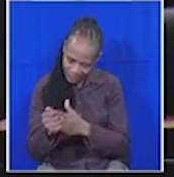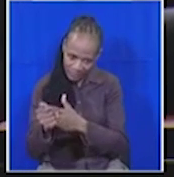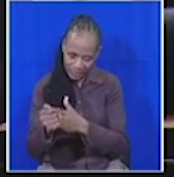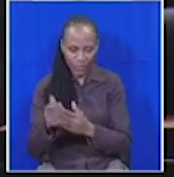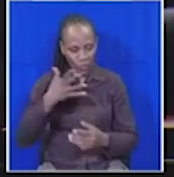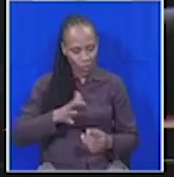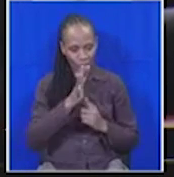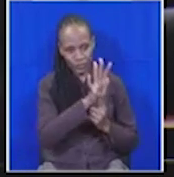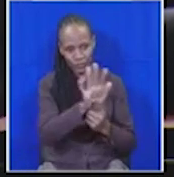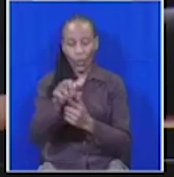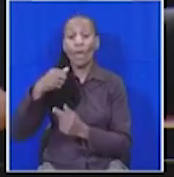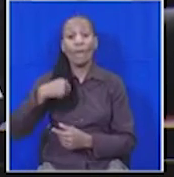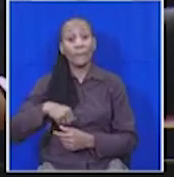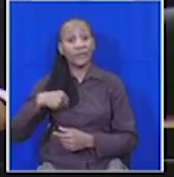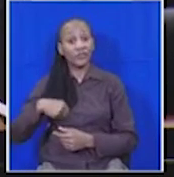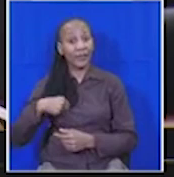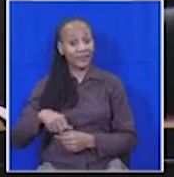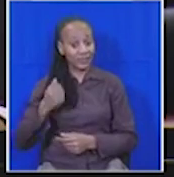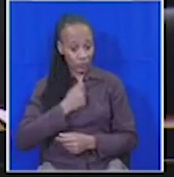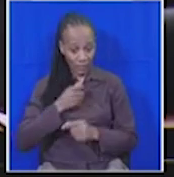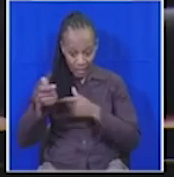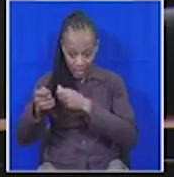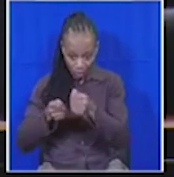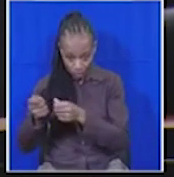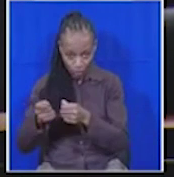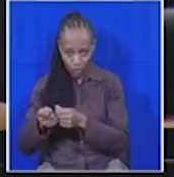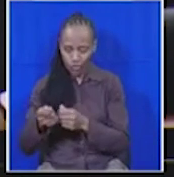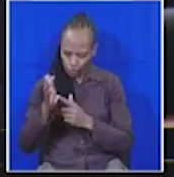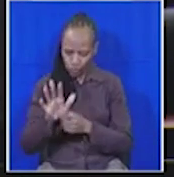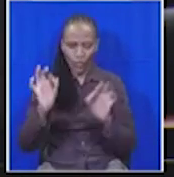we set an example in the municipalities that we need local at district level. Thank you, Chairperson.